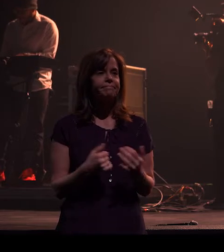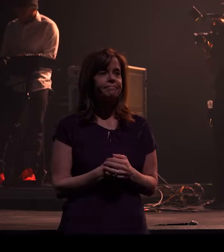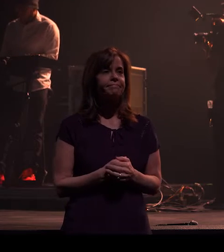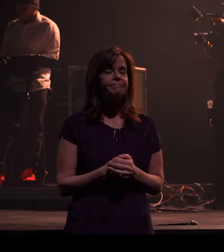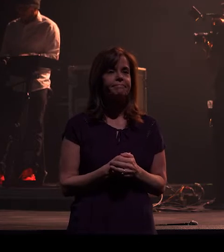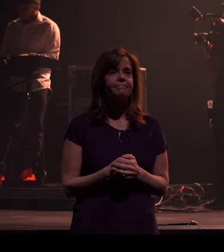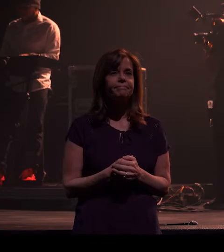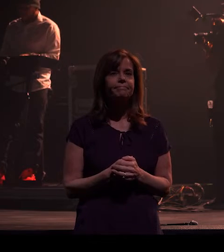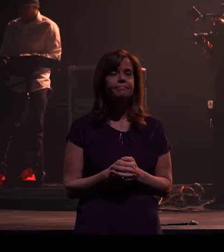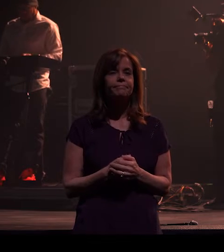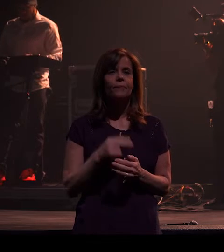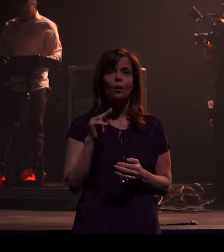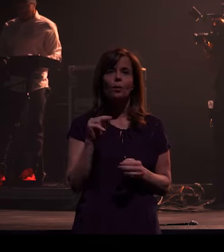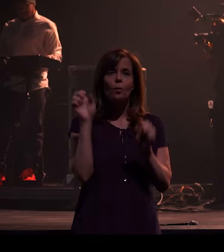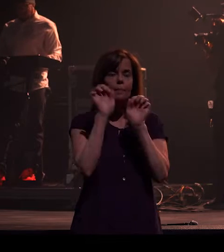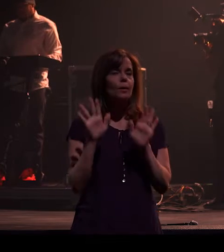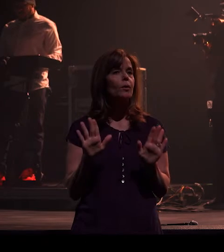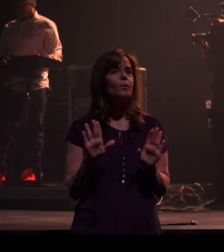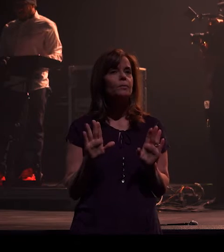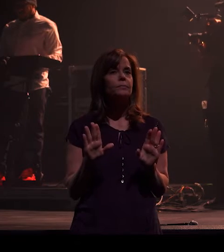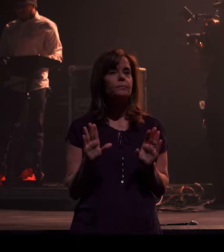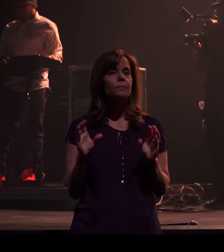No miracle more evident